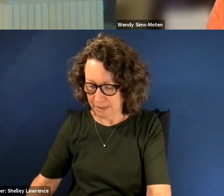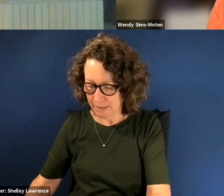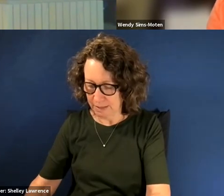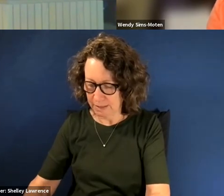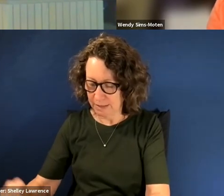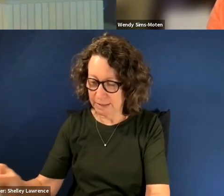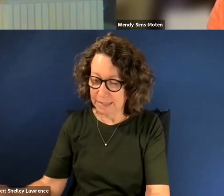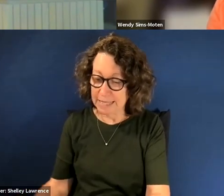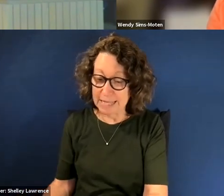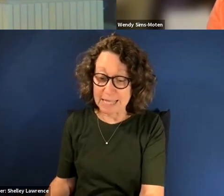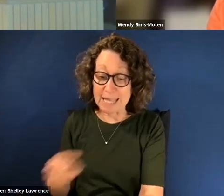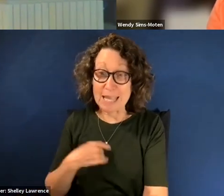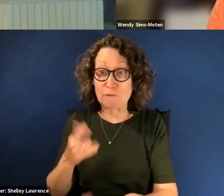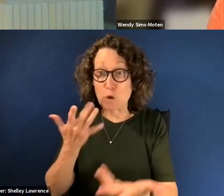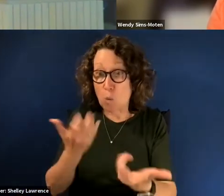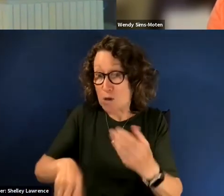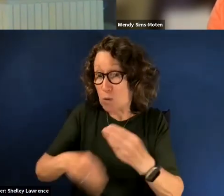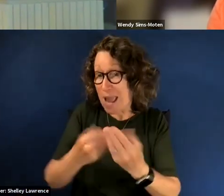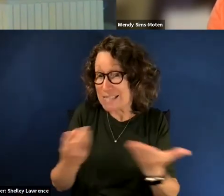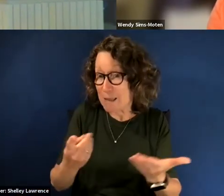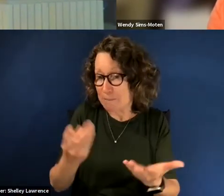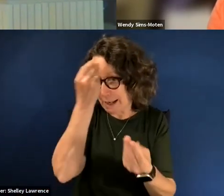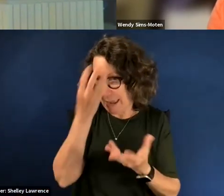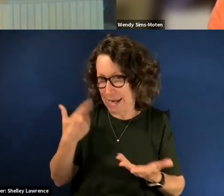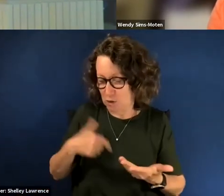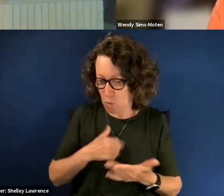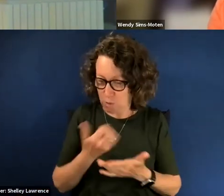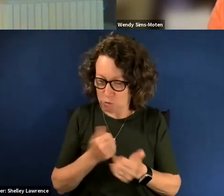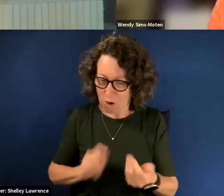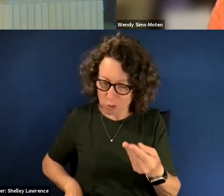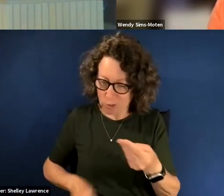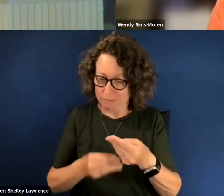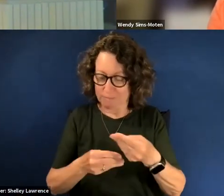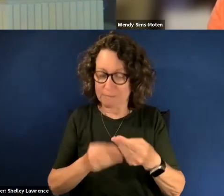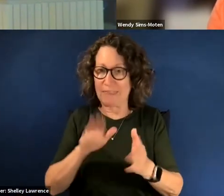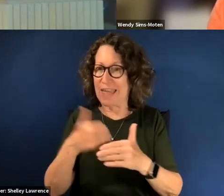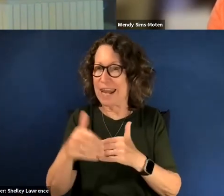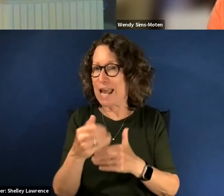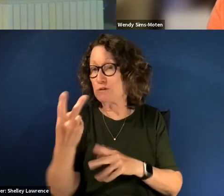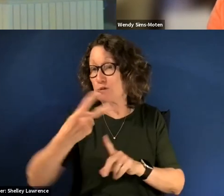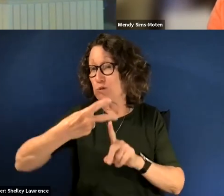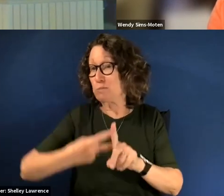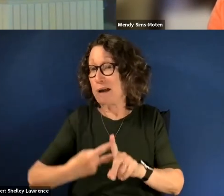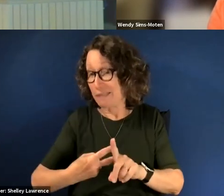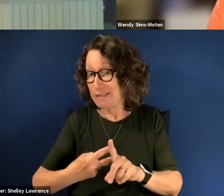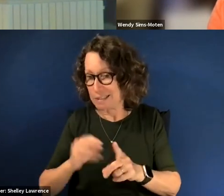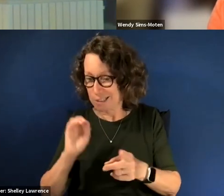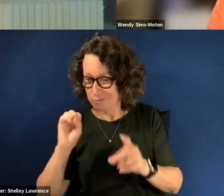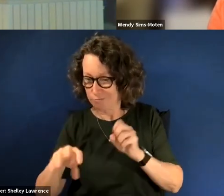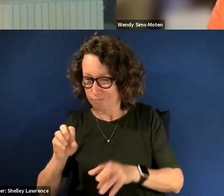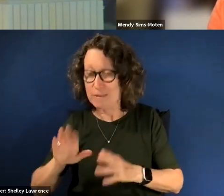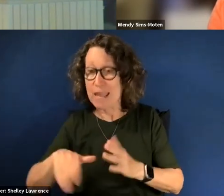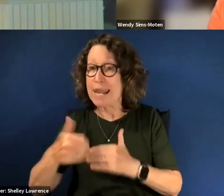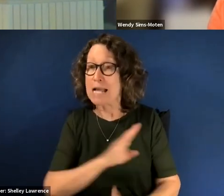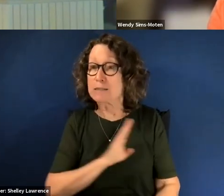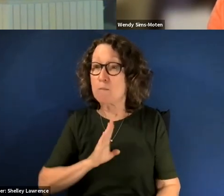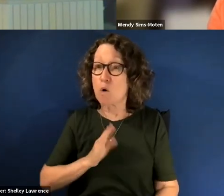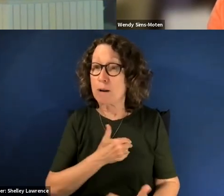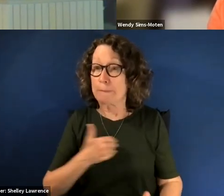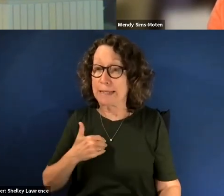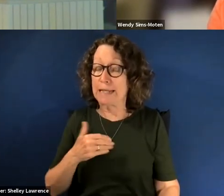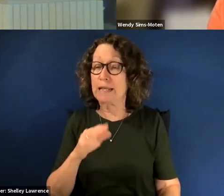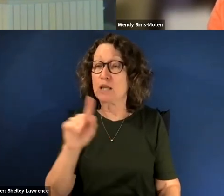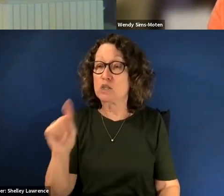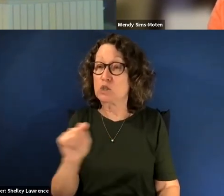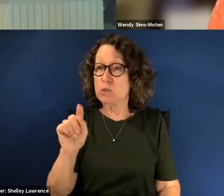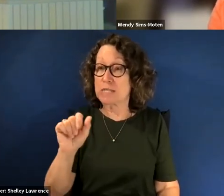like to have added, and we can try to accommodate them in the next 2 months or so. Our next board meeting is on Tuesday,